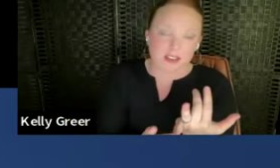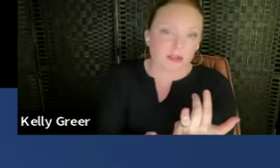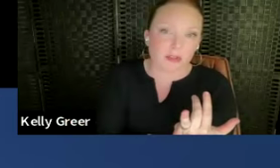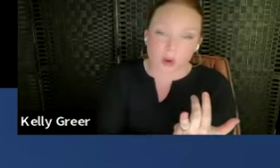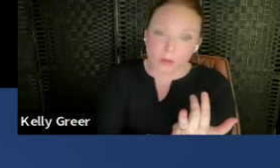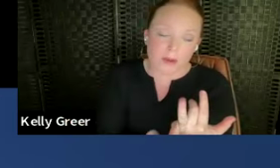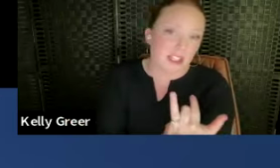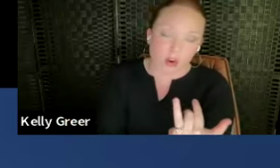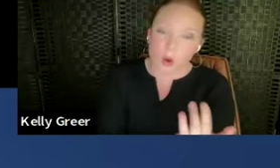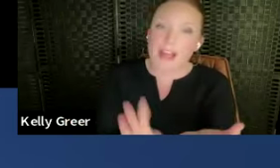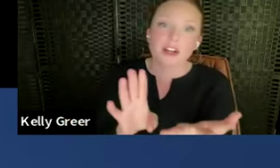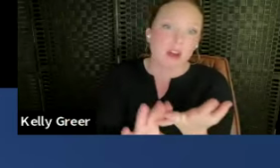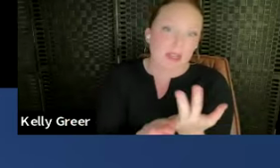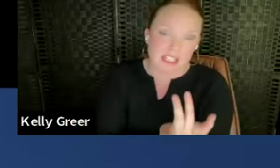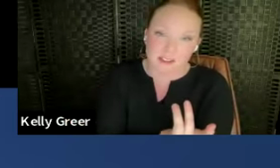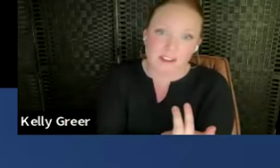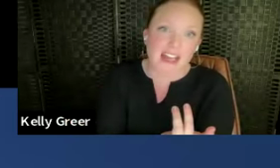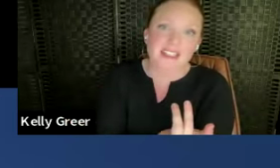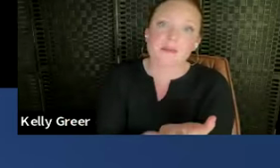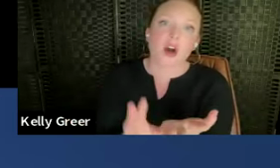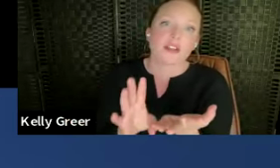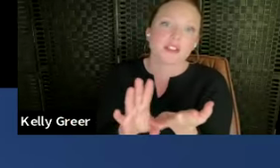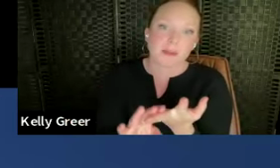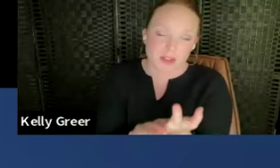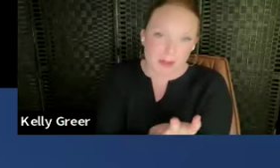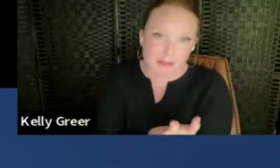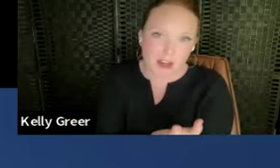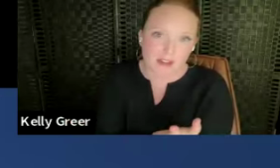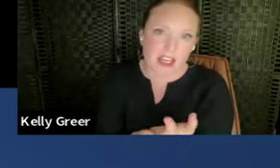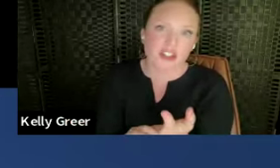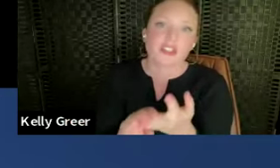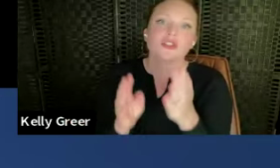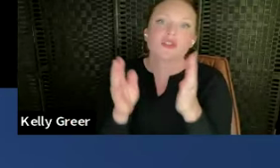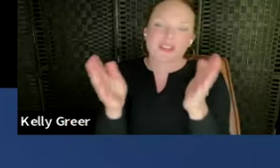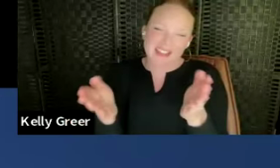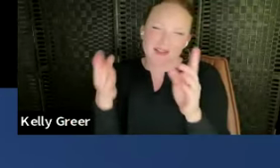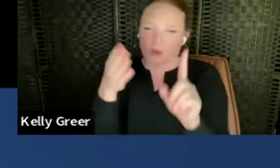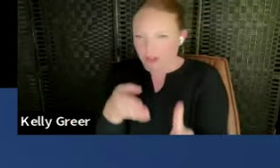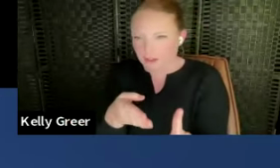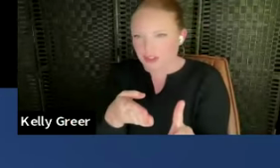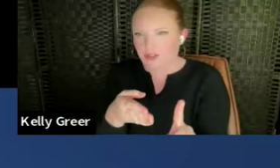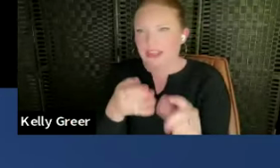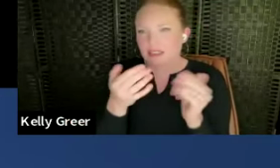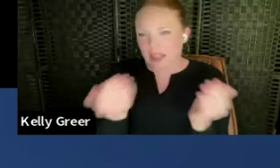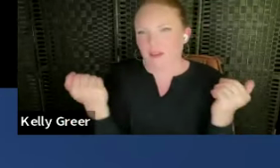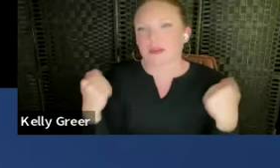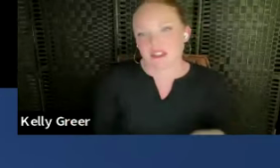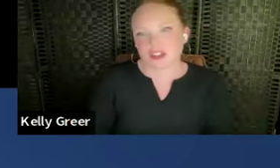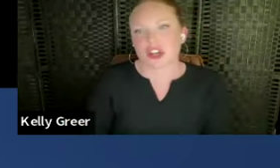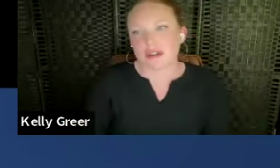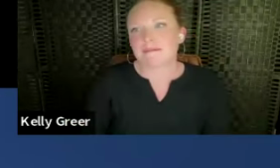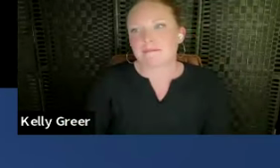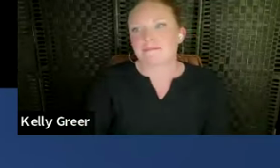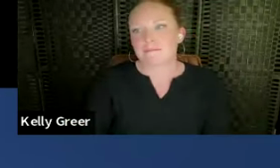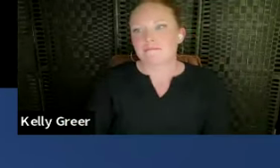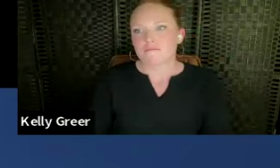there's certain things we need to require, that we need to advise them on to be able to make modifications. So that's the point of the survey, is to have a